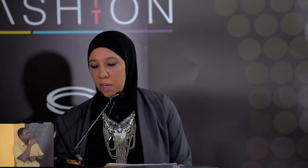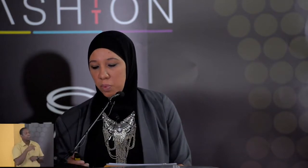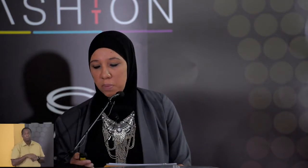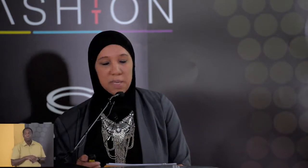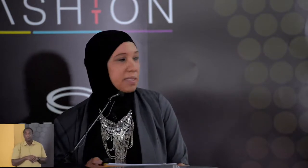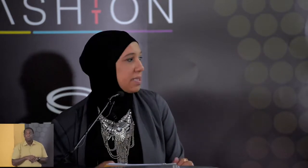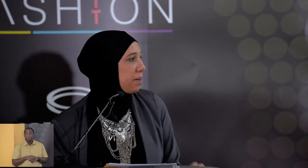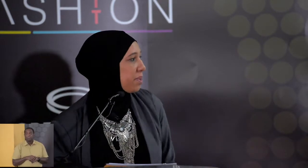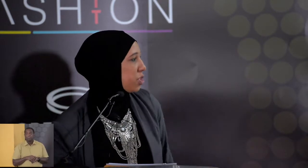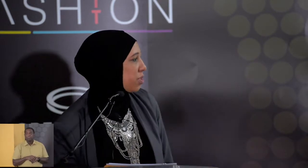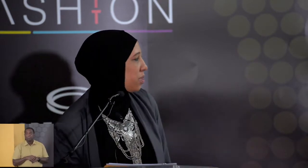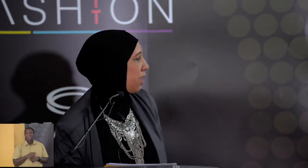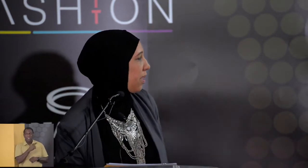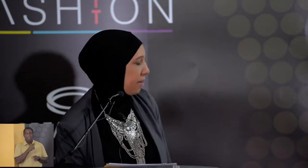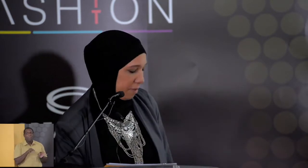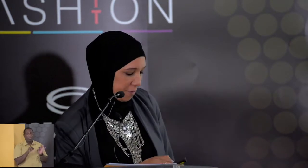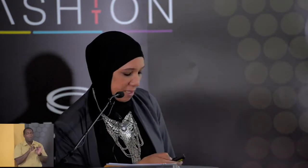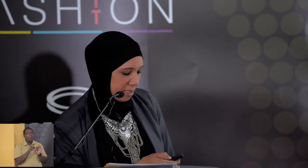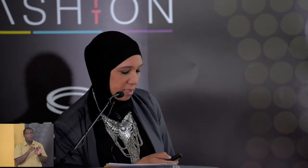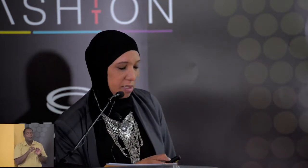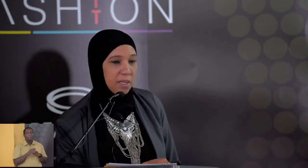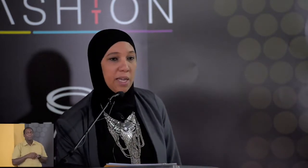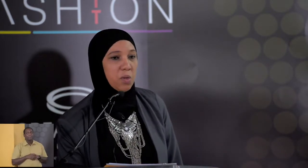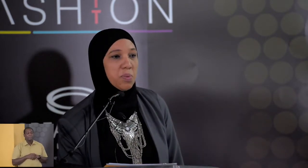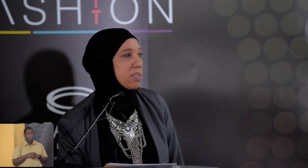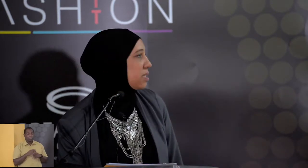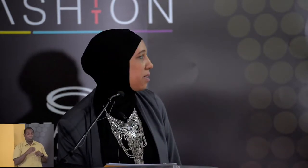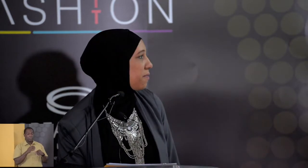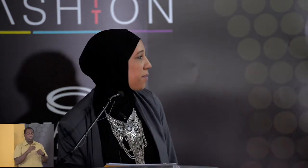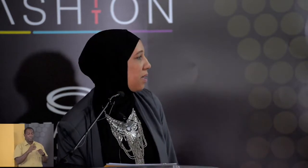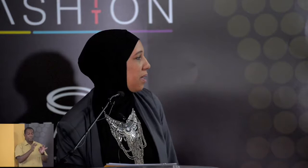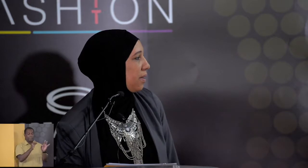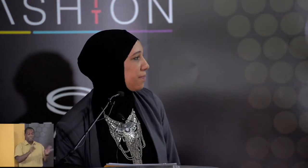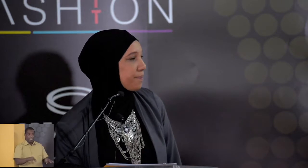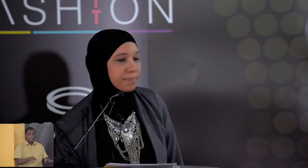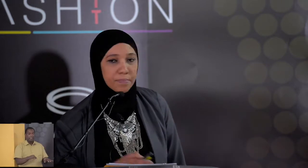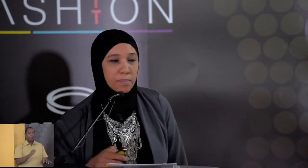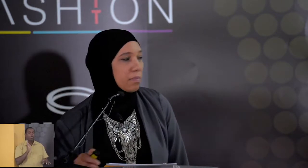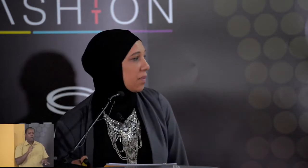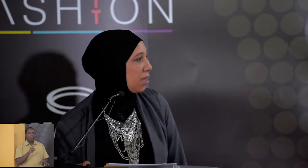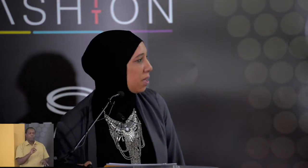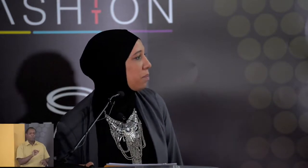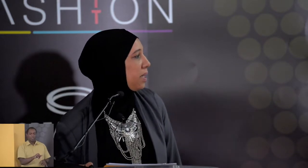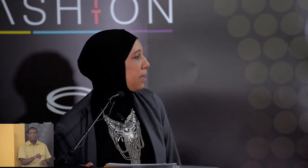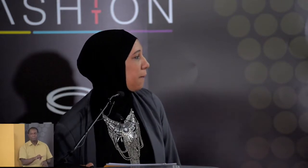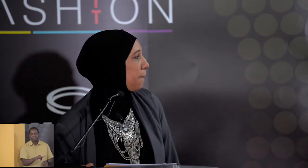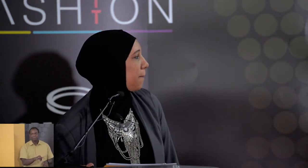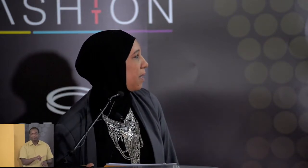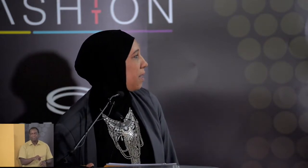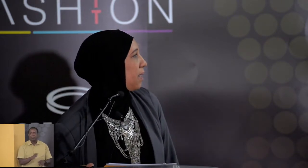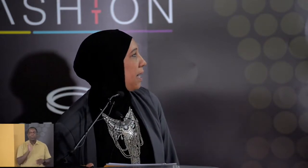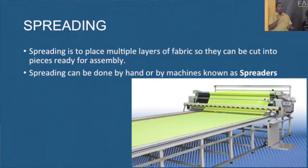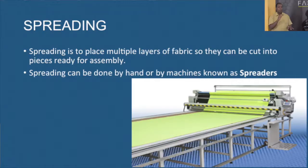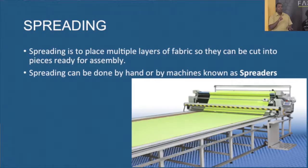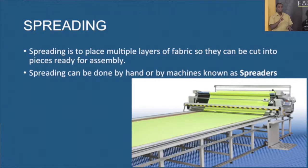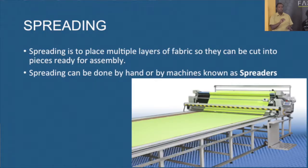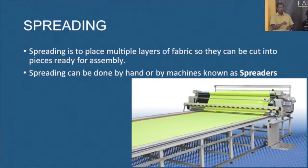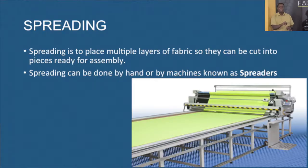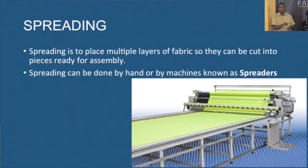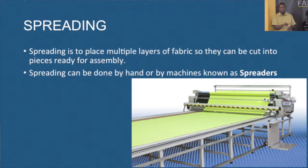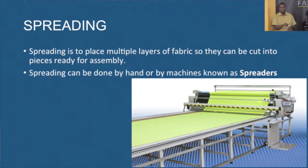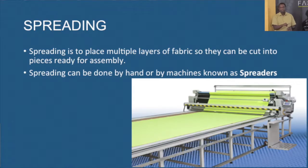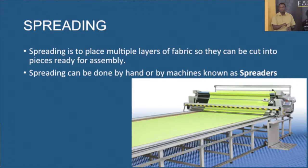things that will be established at the facility, and it will save, again, a lot of money.